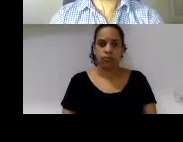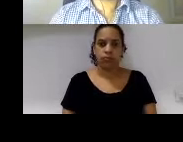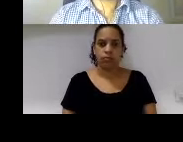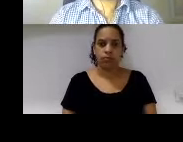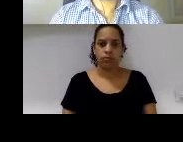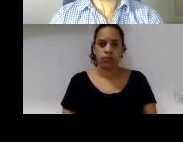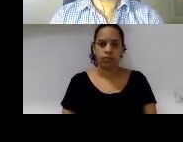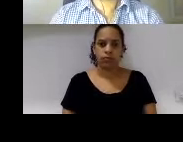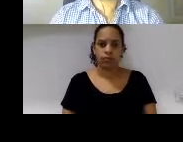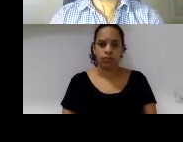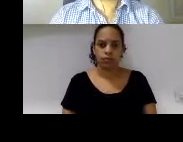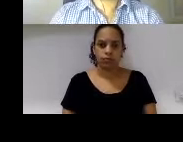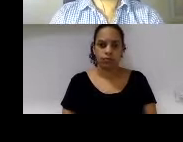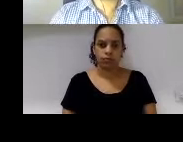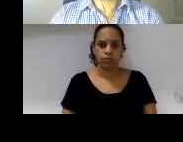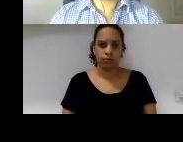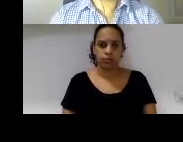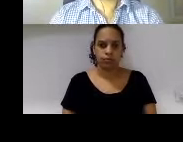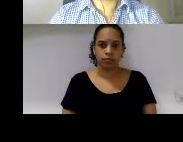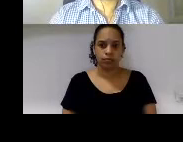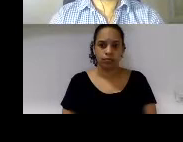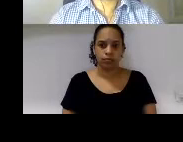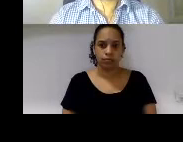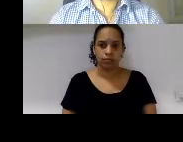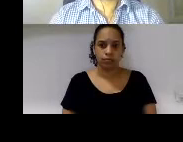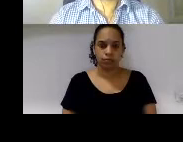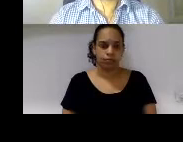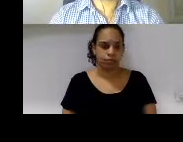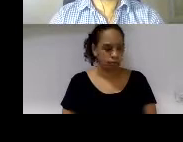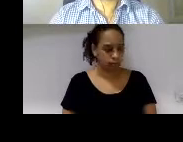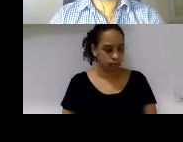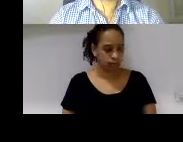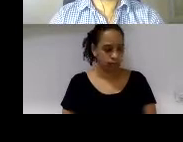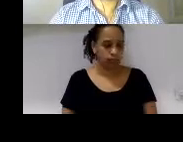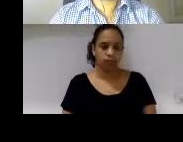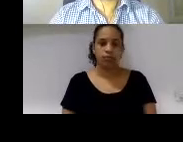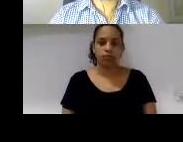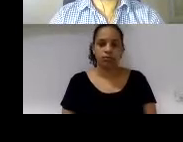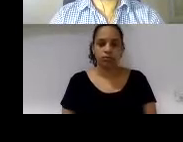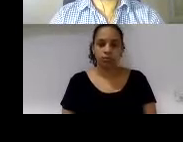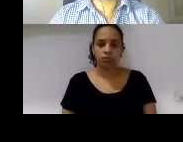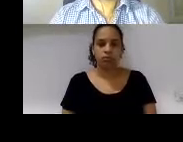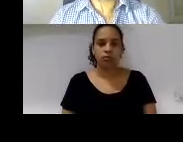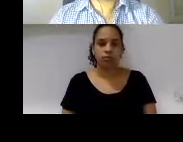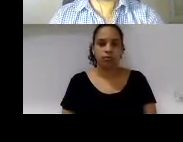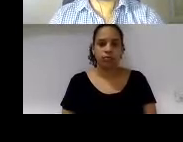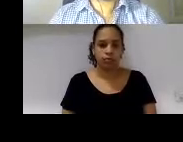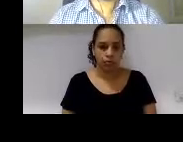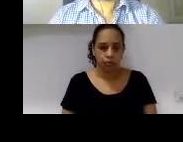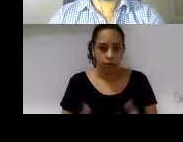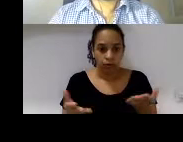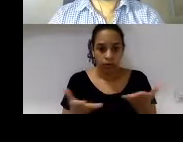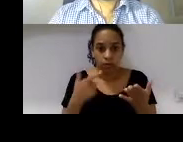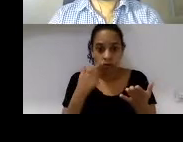the Soviet psychologist Lev Vygotsky, all agree on the answer to this question. We have to discover that